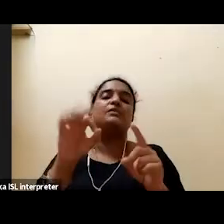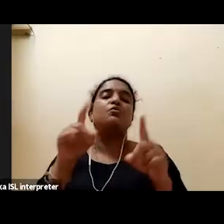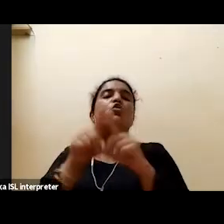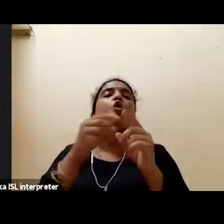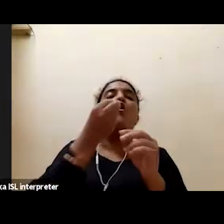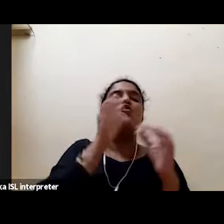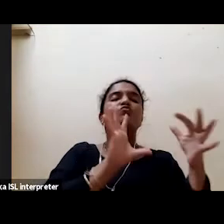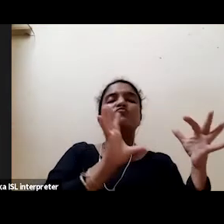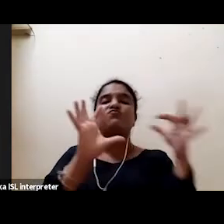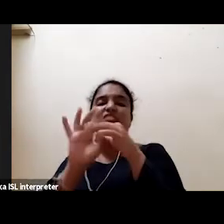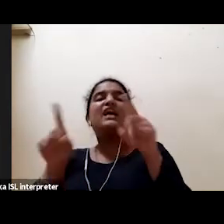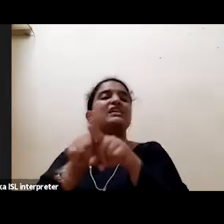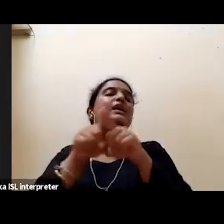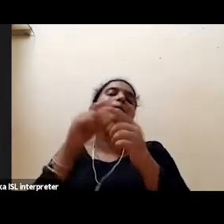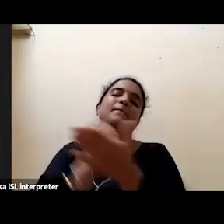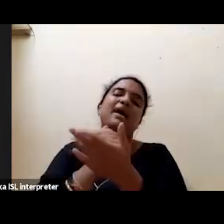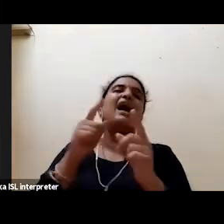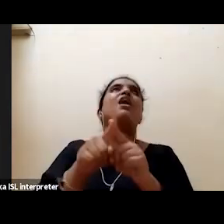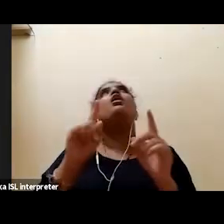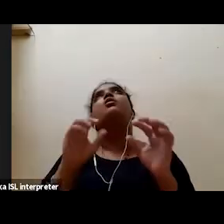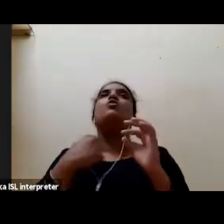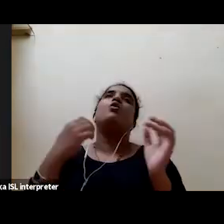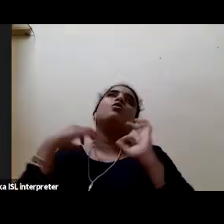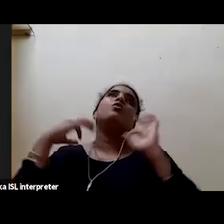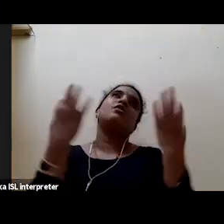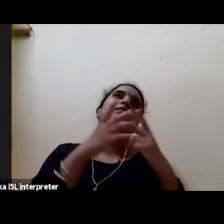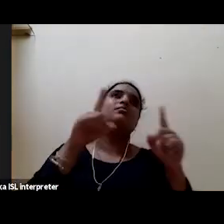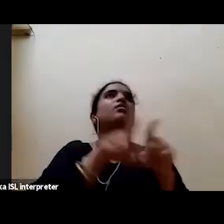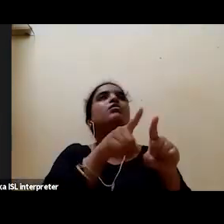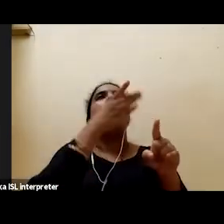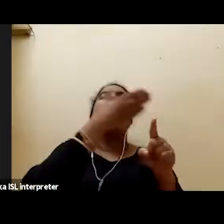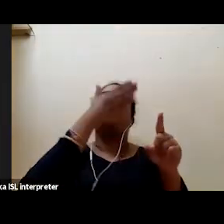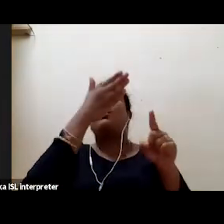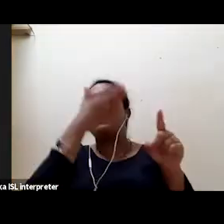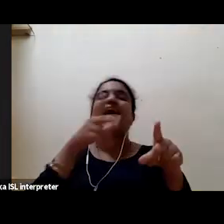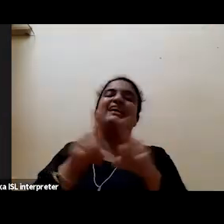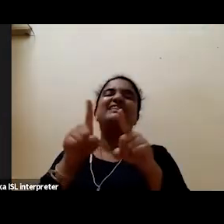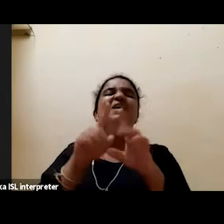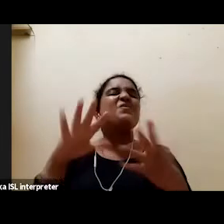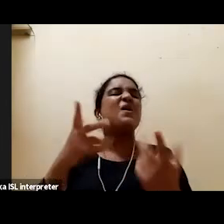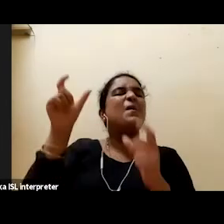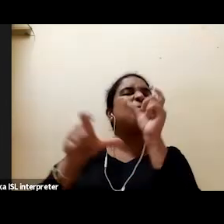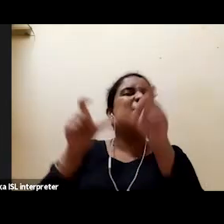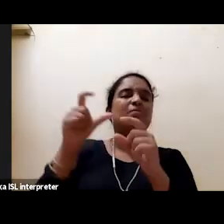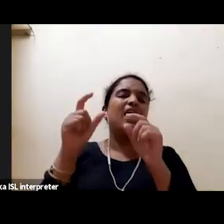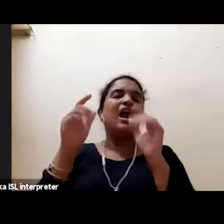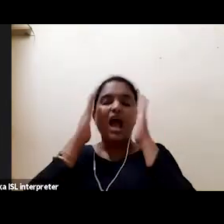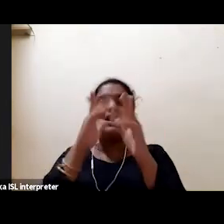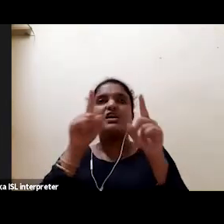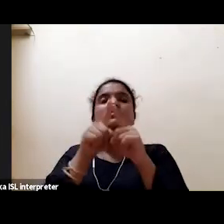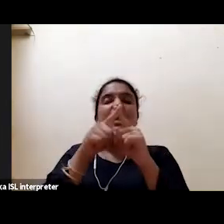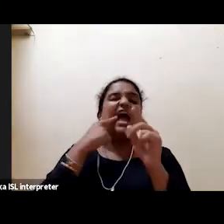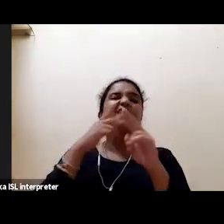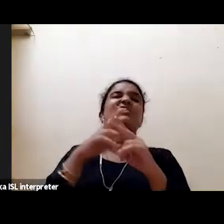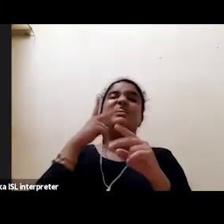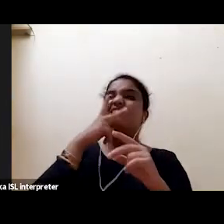food. Don't go rambling about your family life or something like that, because again, attention span is so vital that